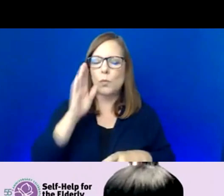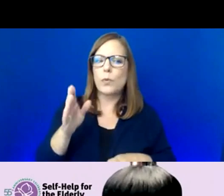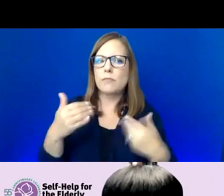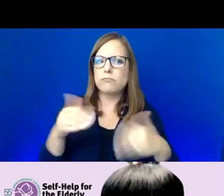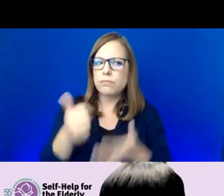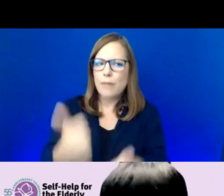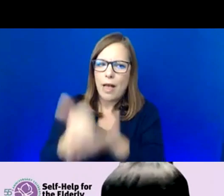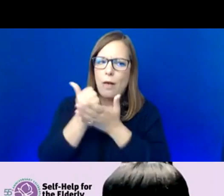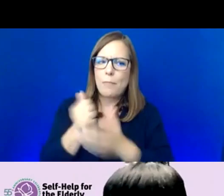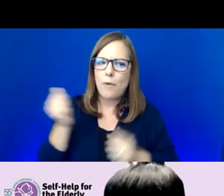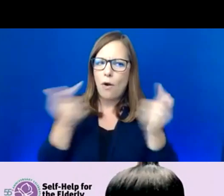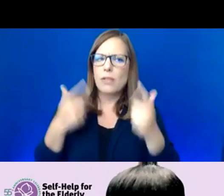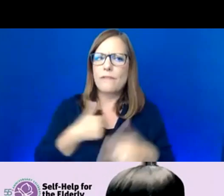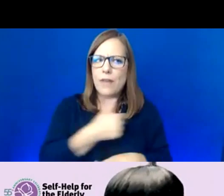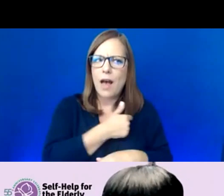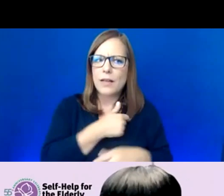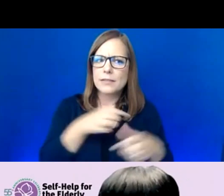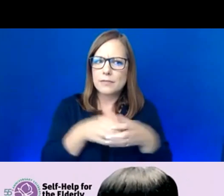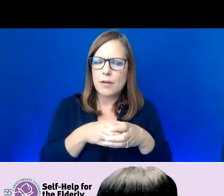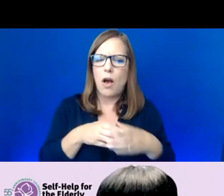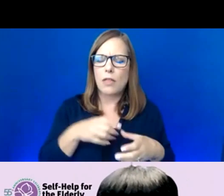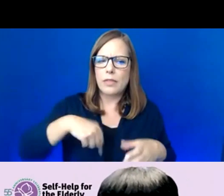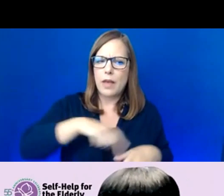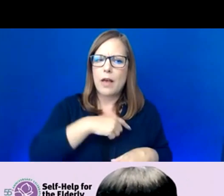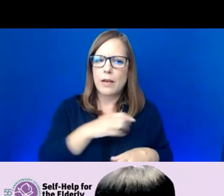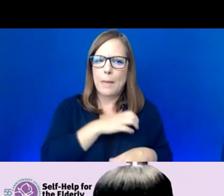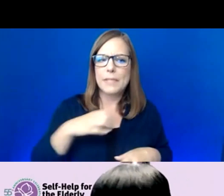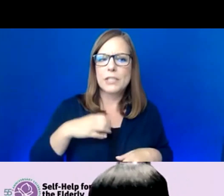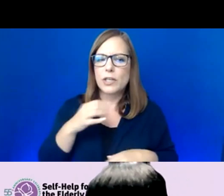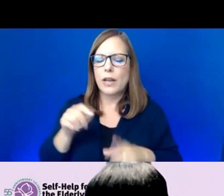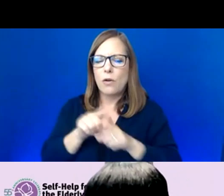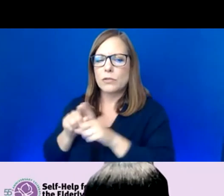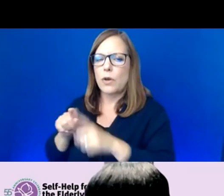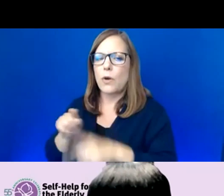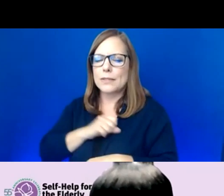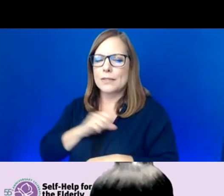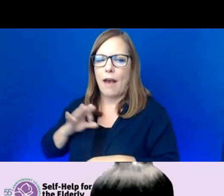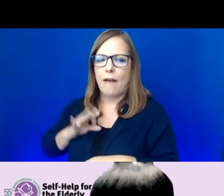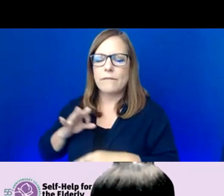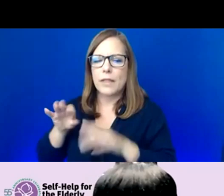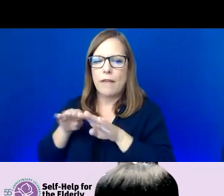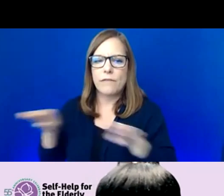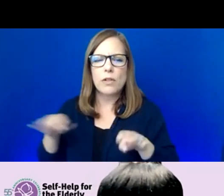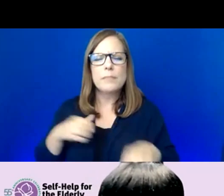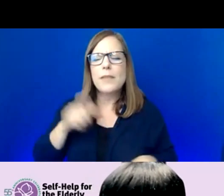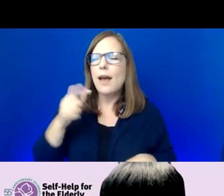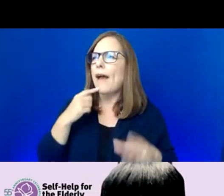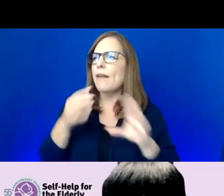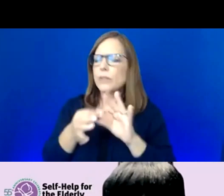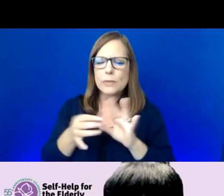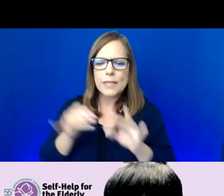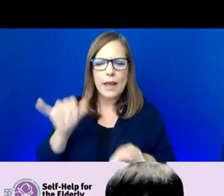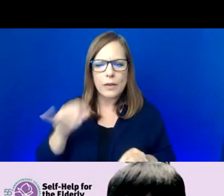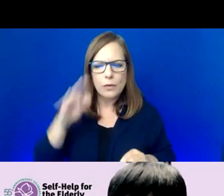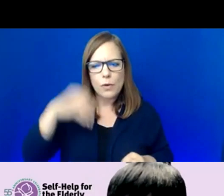of us on the commission as well as on the staff level. I have to say that having, like a witness